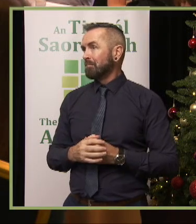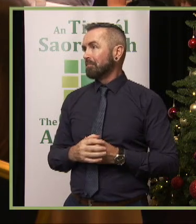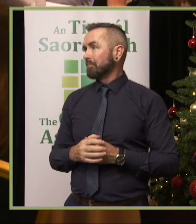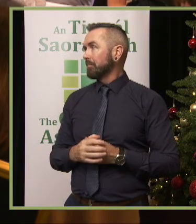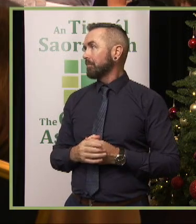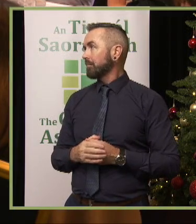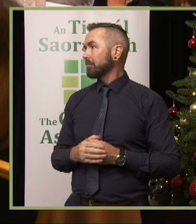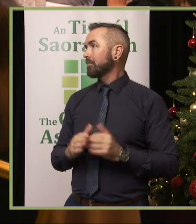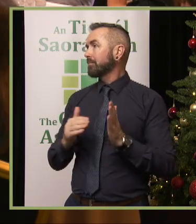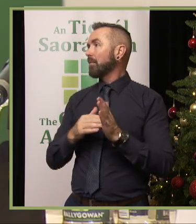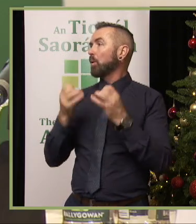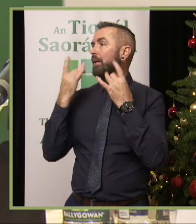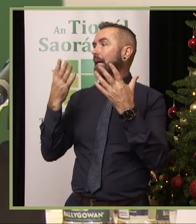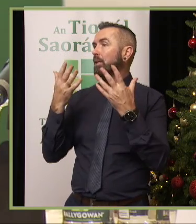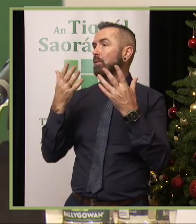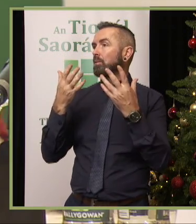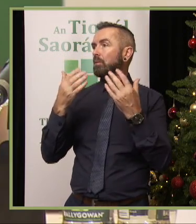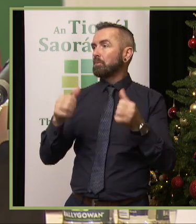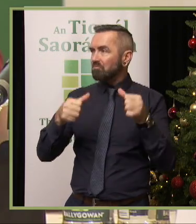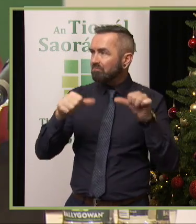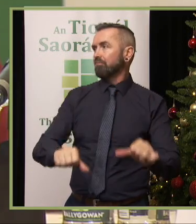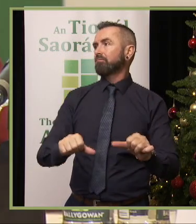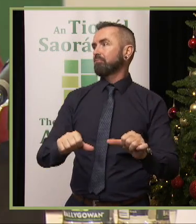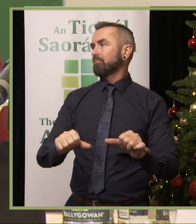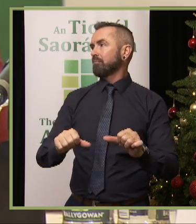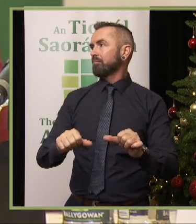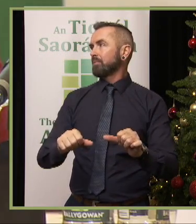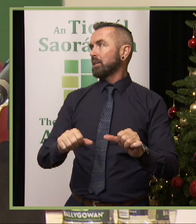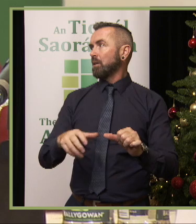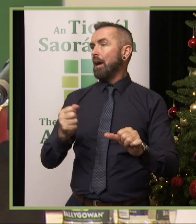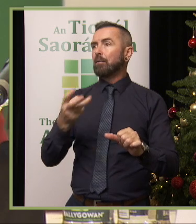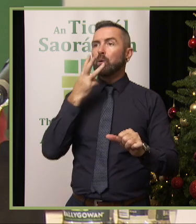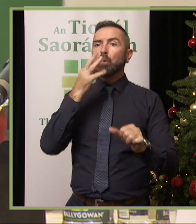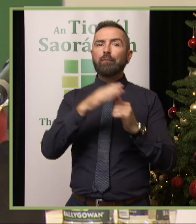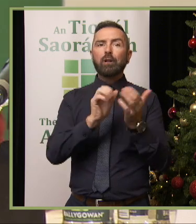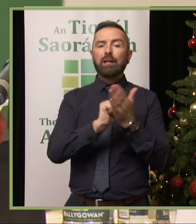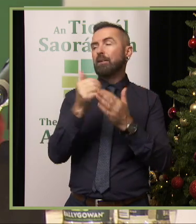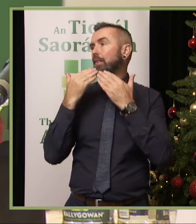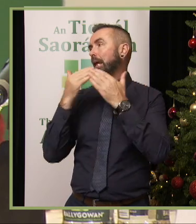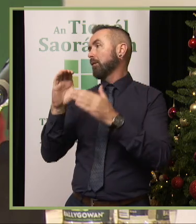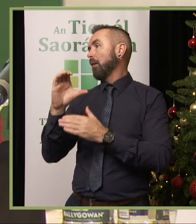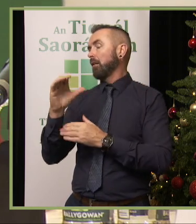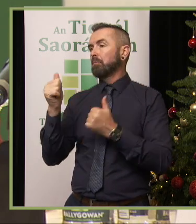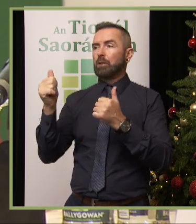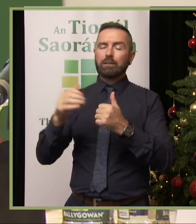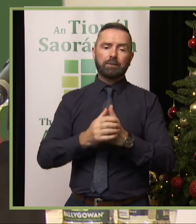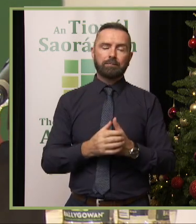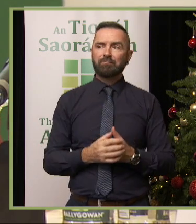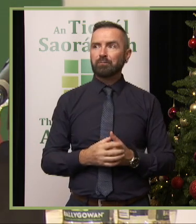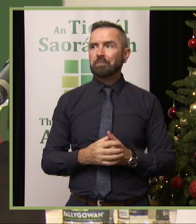Okay, thank you, that's carried. So now, do we have the wording of 11? Thank you, Cathal, brilliant.